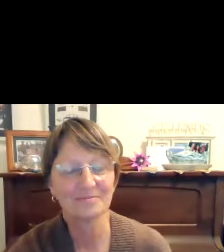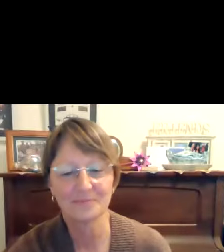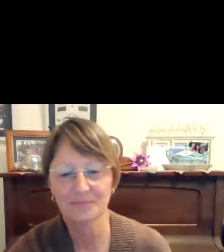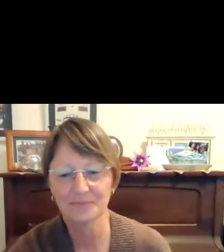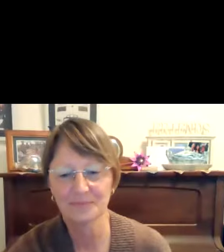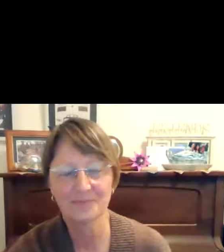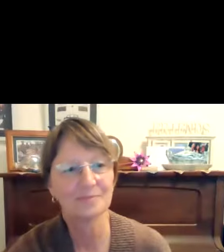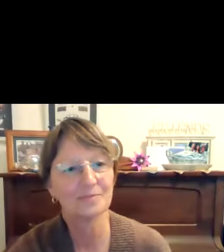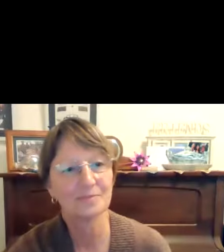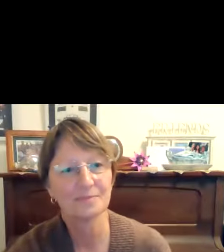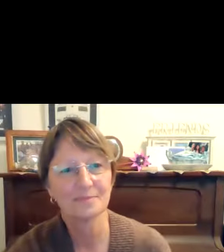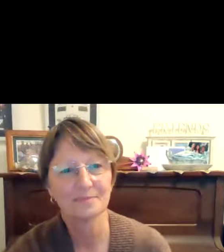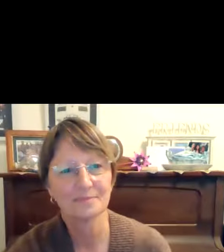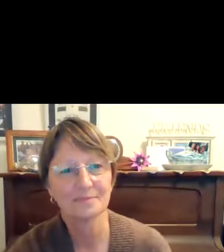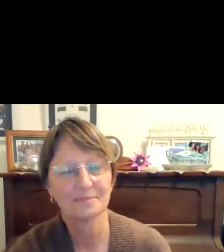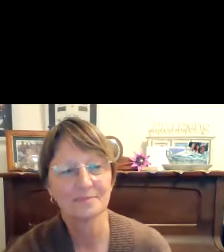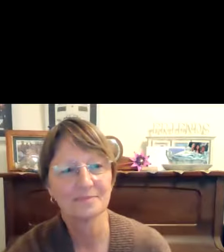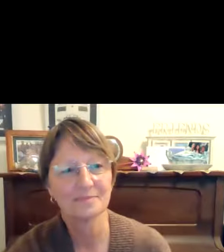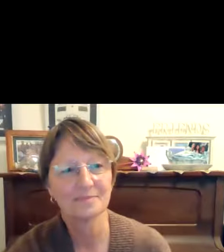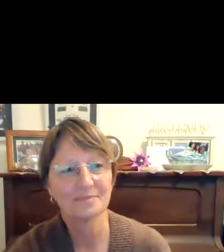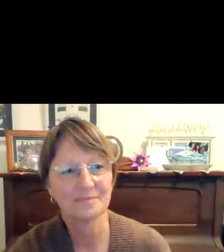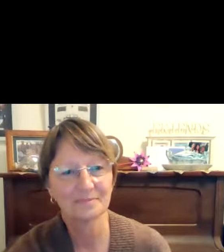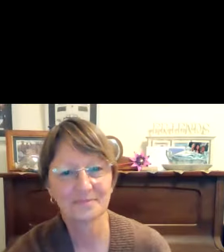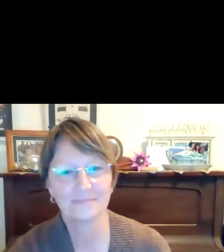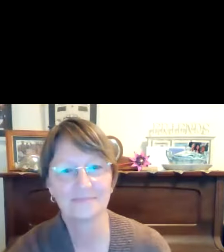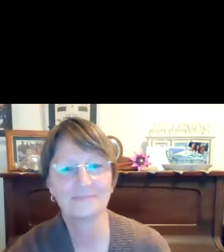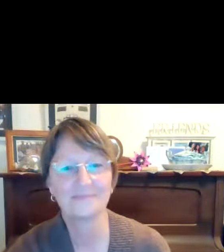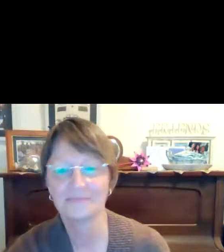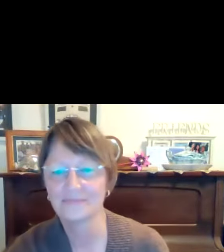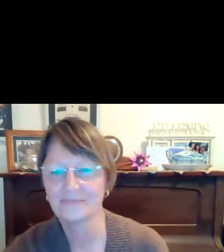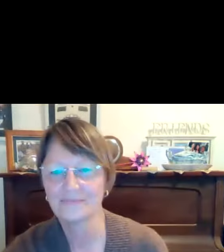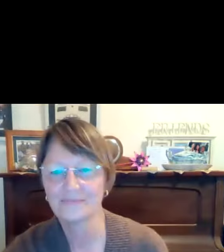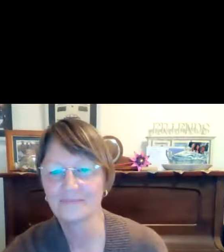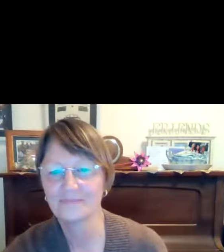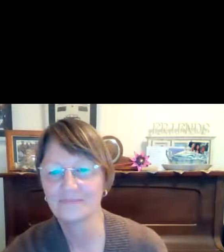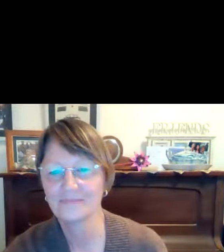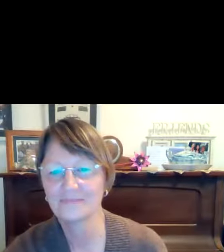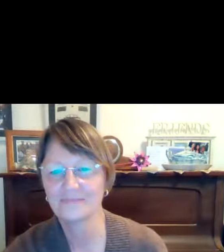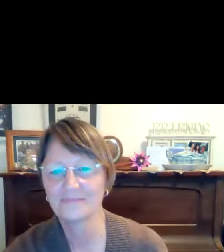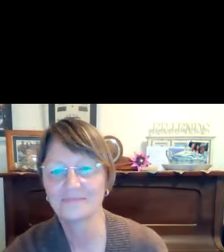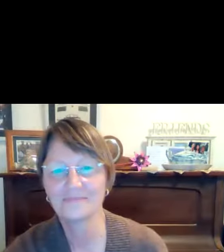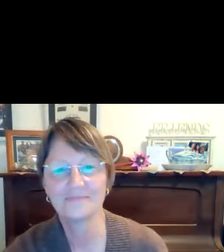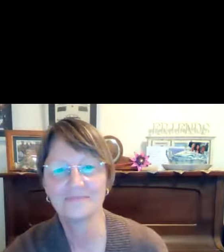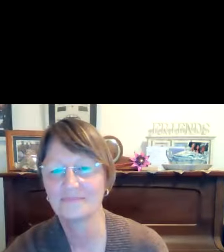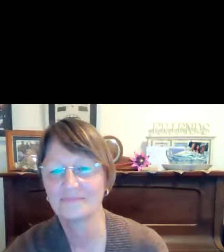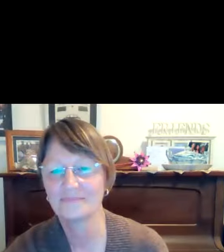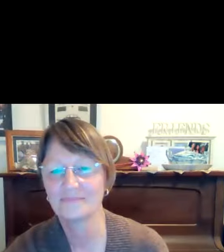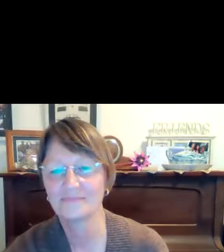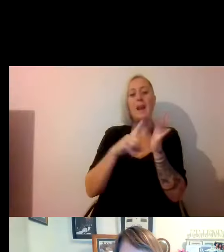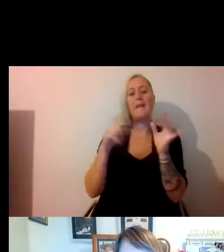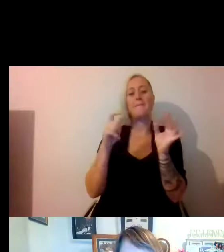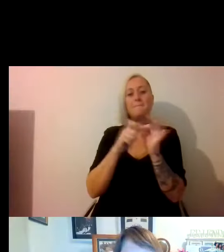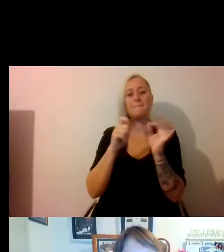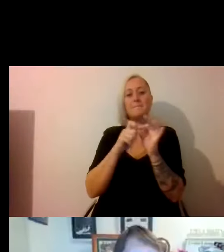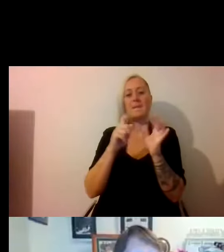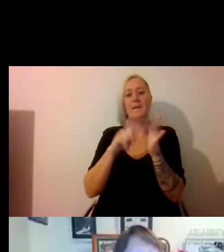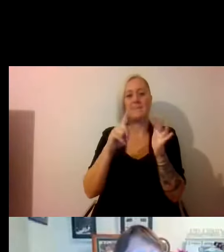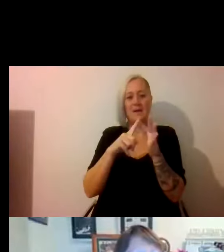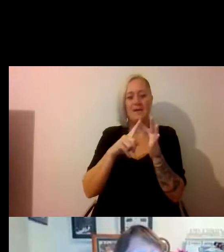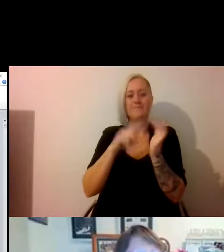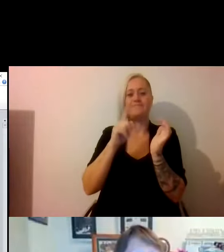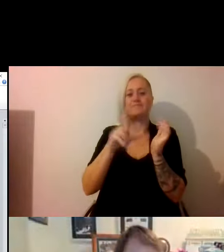So our next speaker tonight is Libbi. So Libbi is a speech pathologist who works with a range of people who have communication